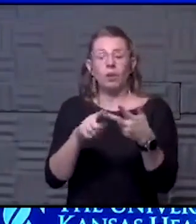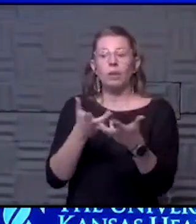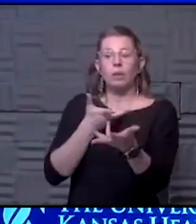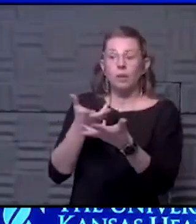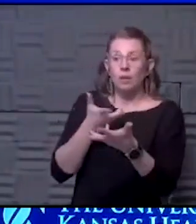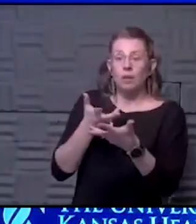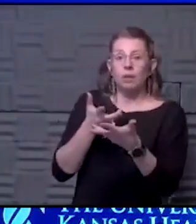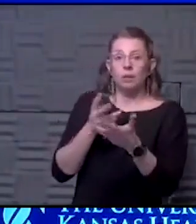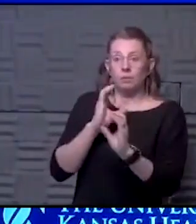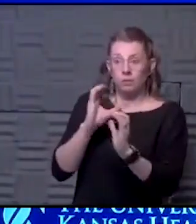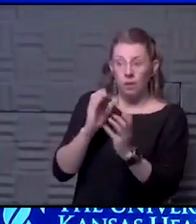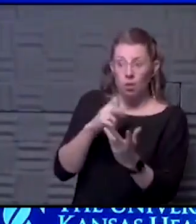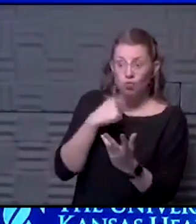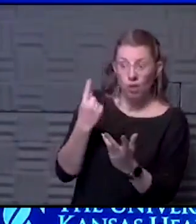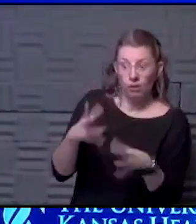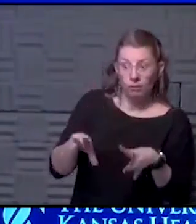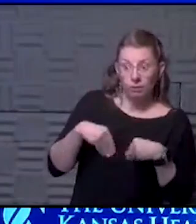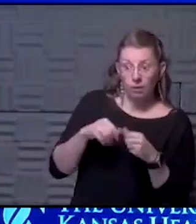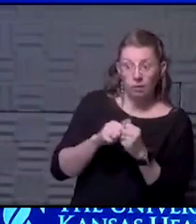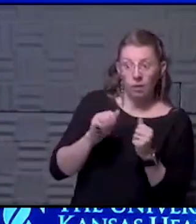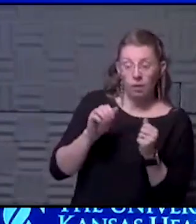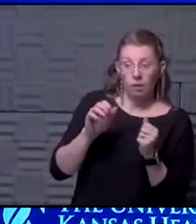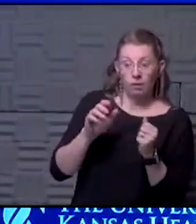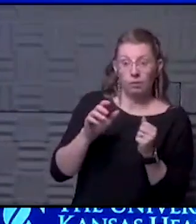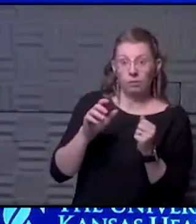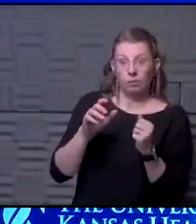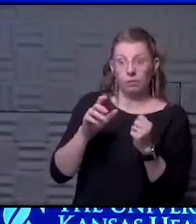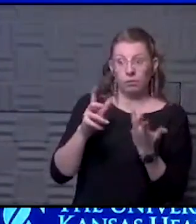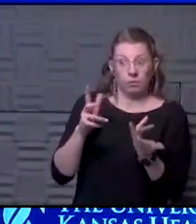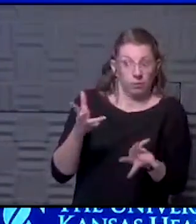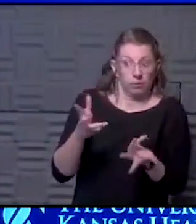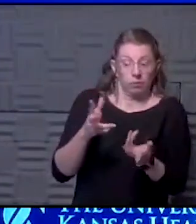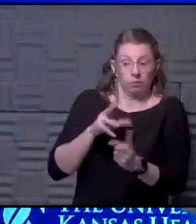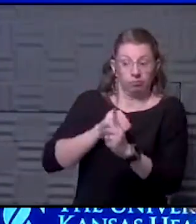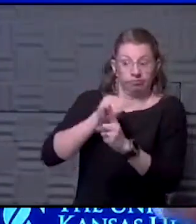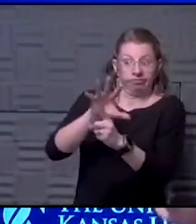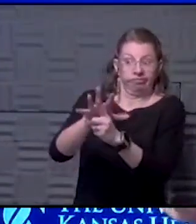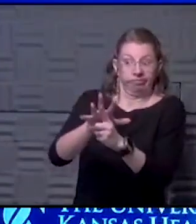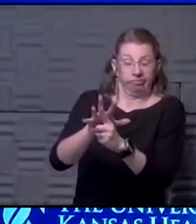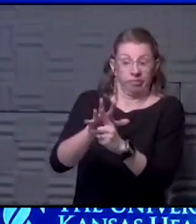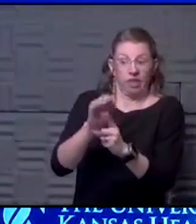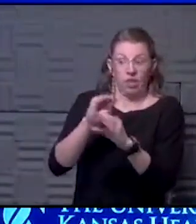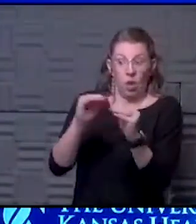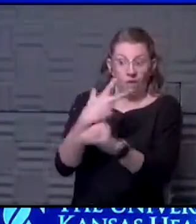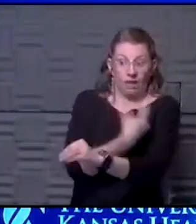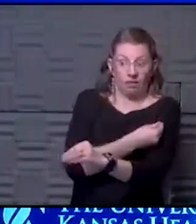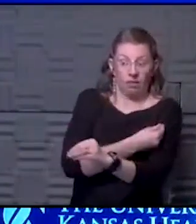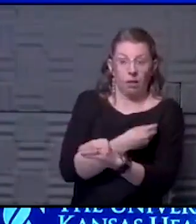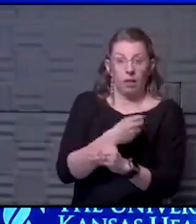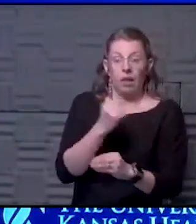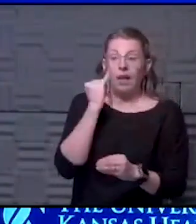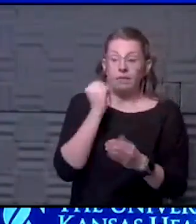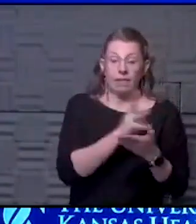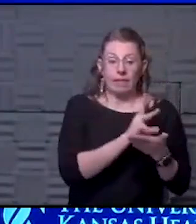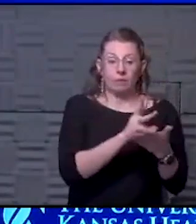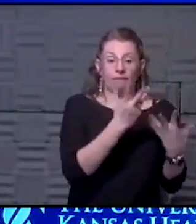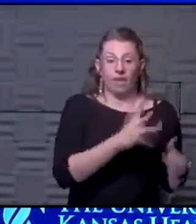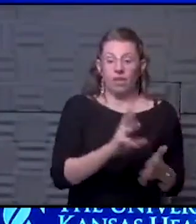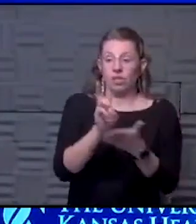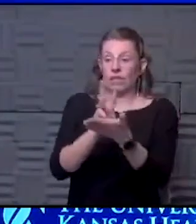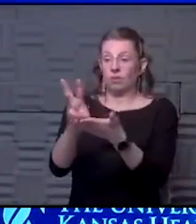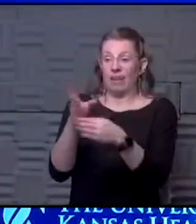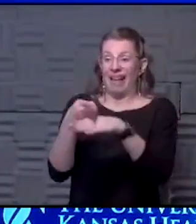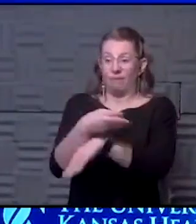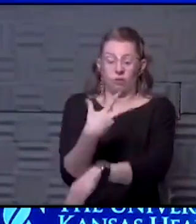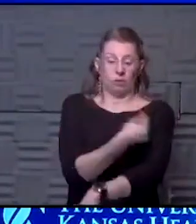conversation to make sure you want to take that risk with your parents. Now, once your parents are 6 weeks post-vaccination and you're 6 weeks post-vaccination, I think